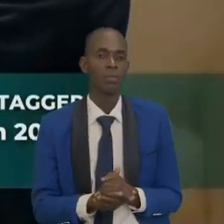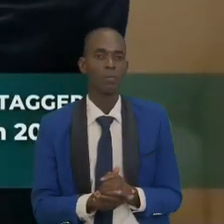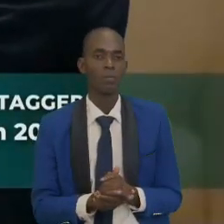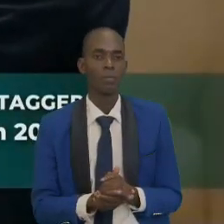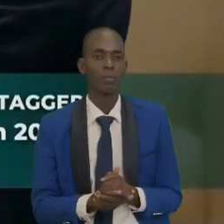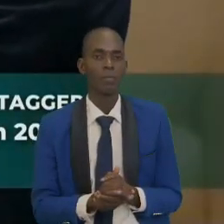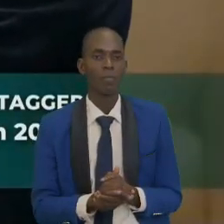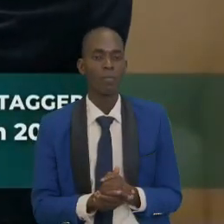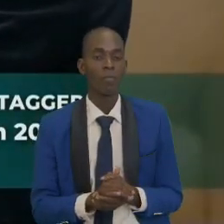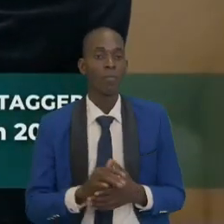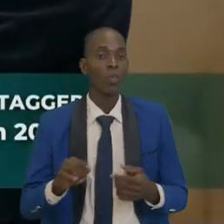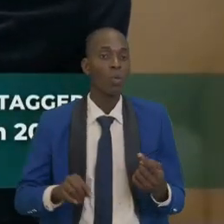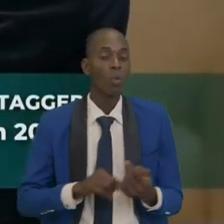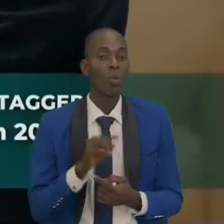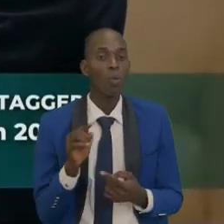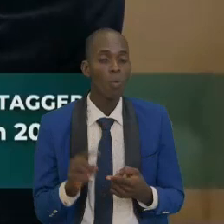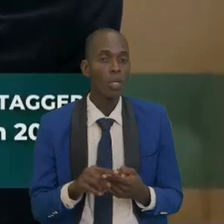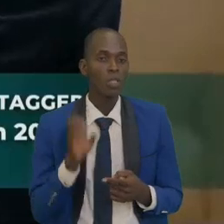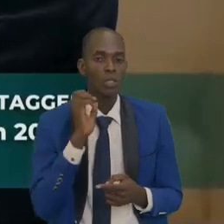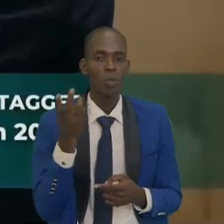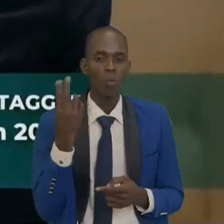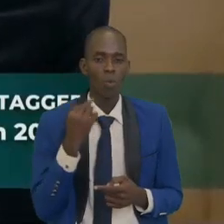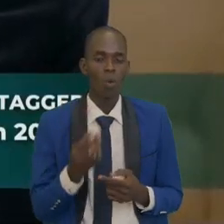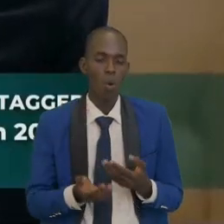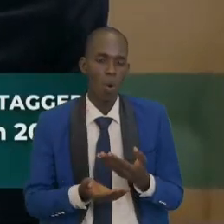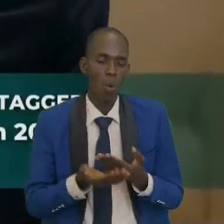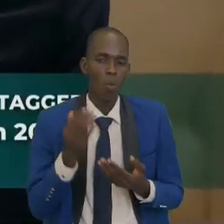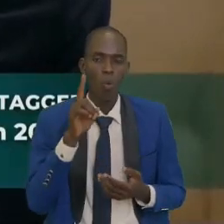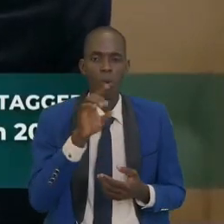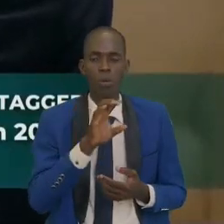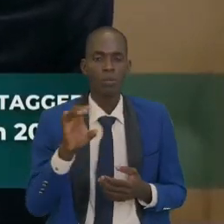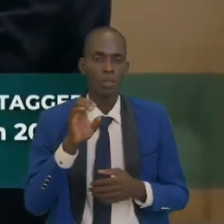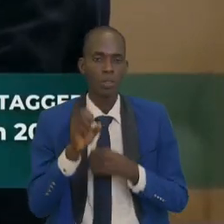when he was about 100 years old